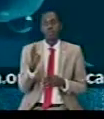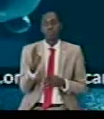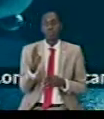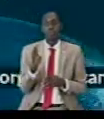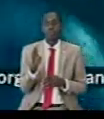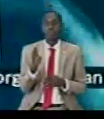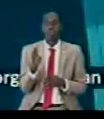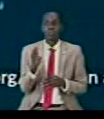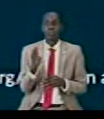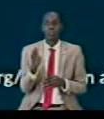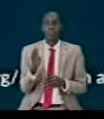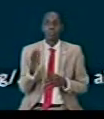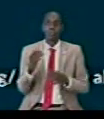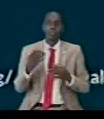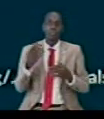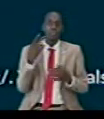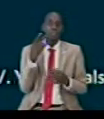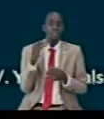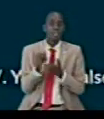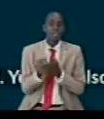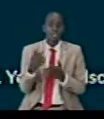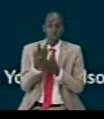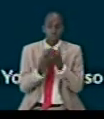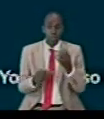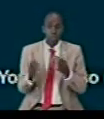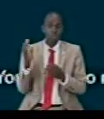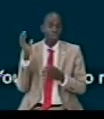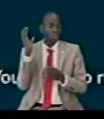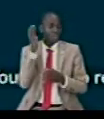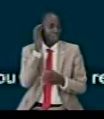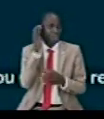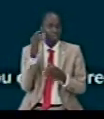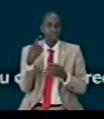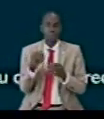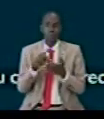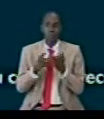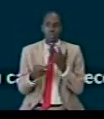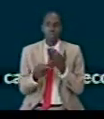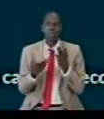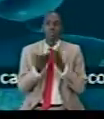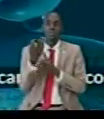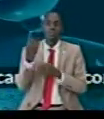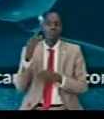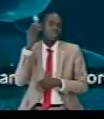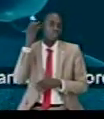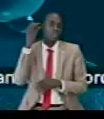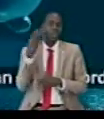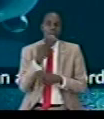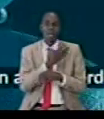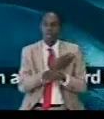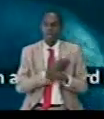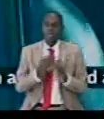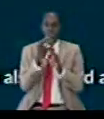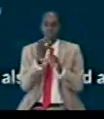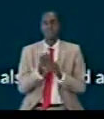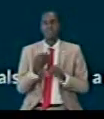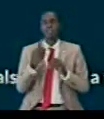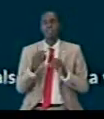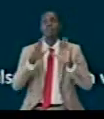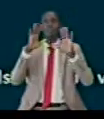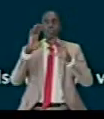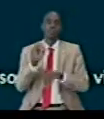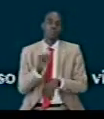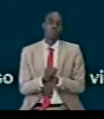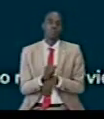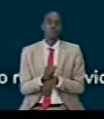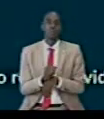listened via a radio transmission, and right there, they got their miracle. Our team confirmed from the